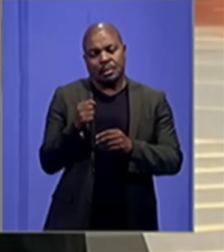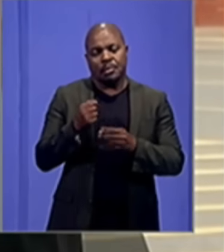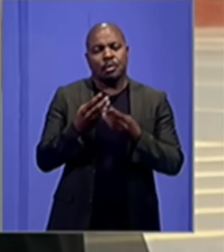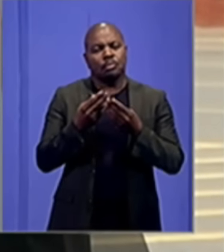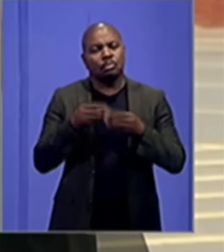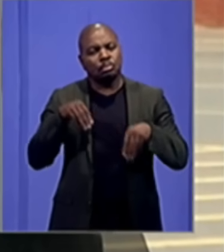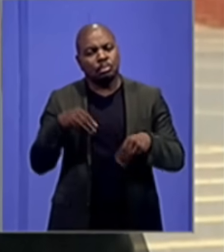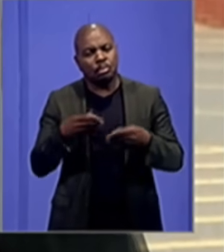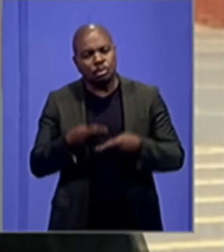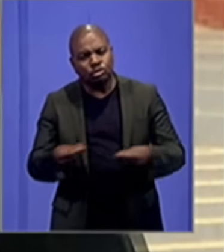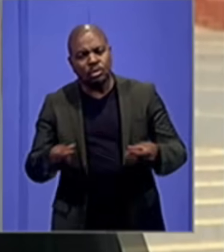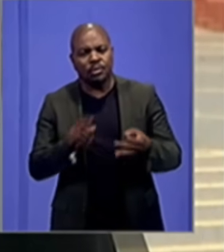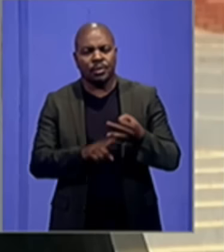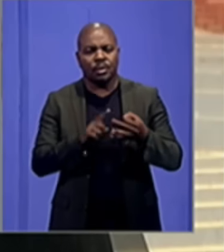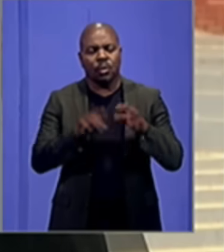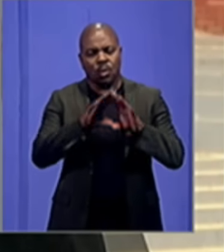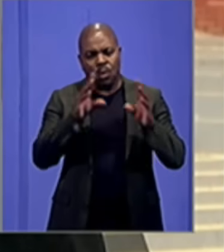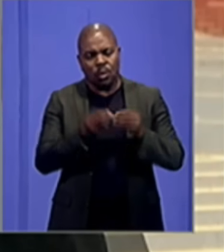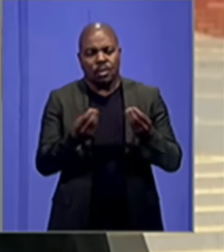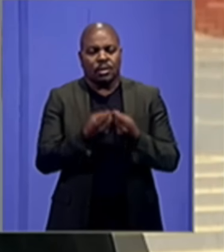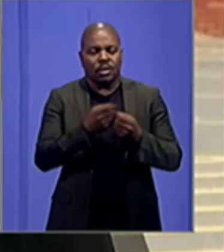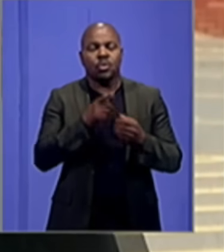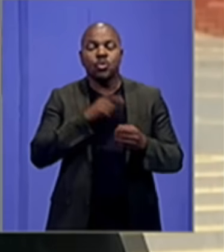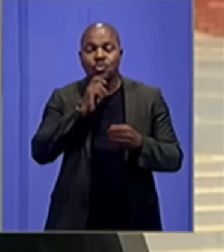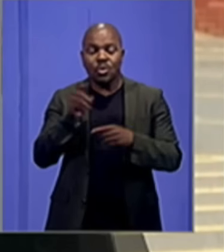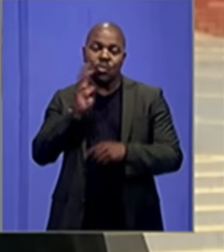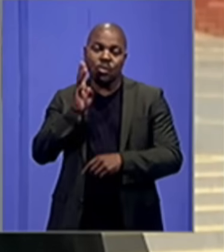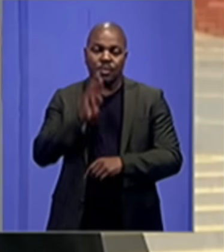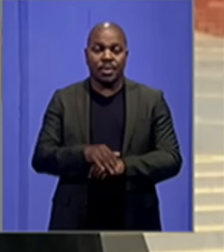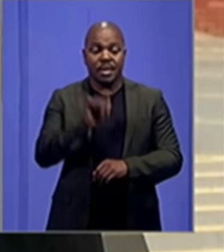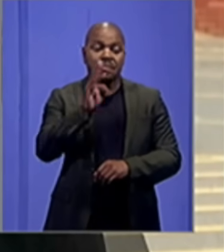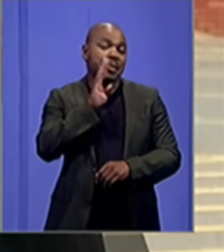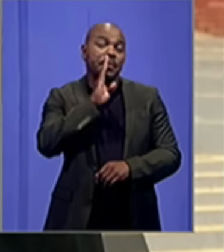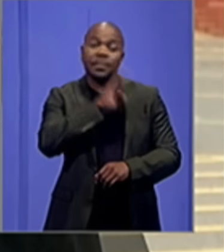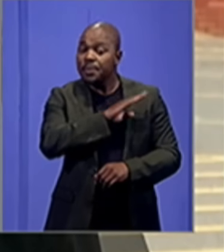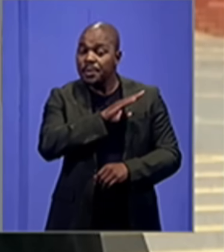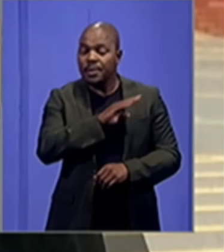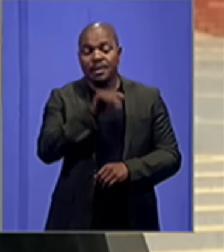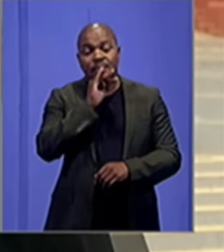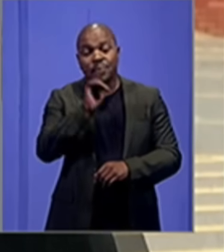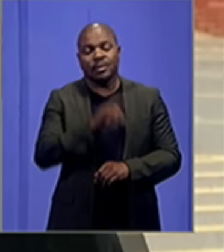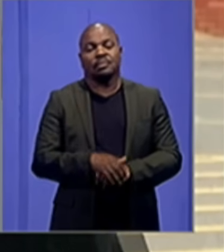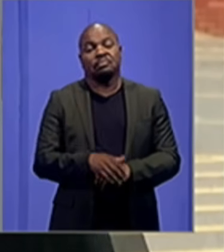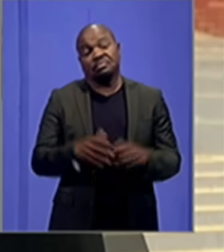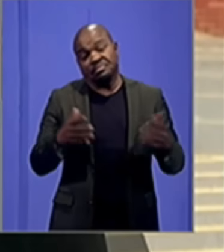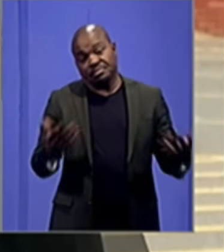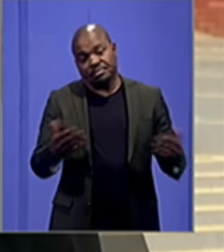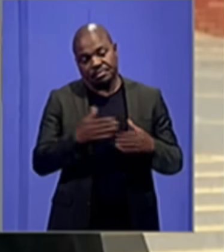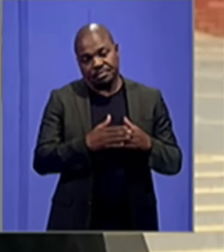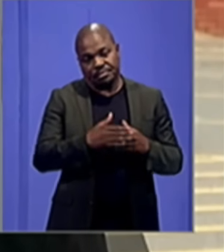minerals, e berekisa metsi for further processing of minerals. So if metsi a hayo ya go bolella gore vele there will be